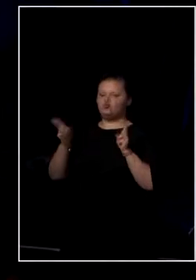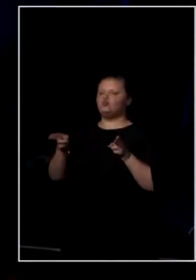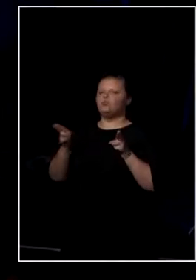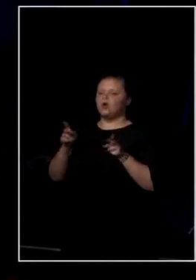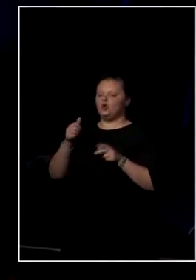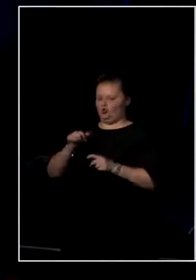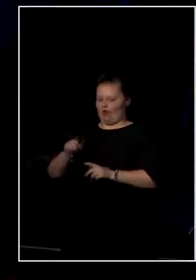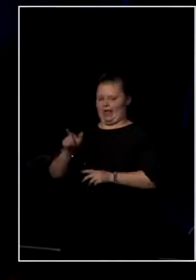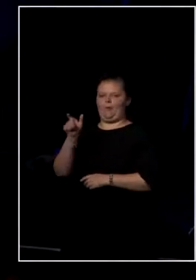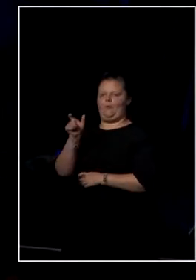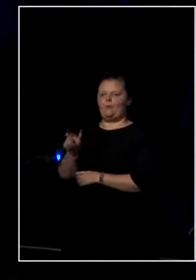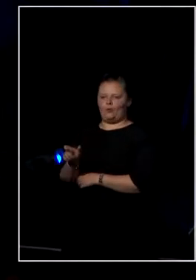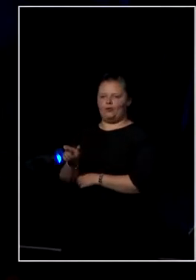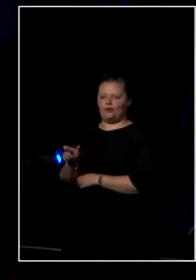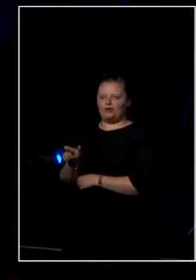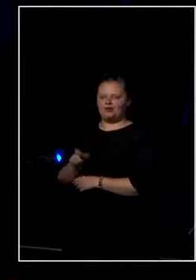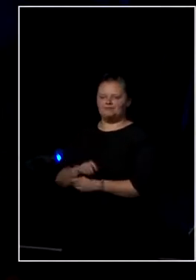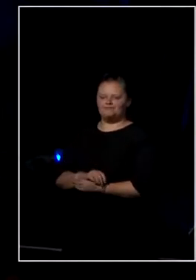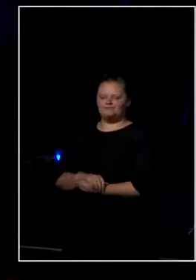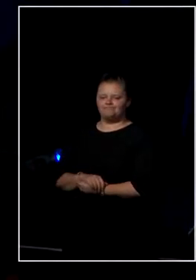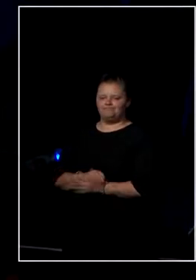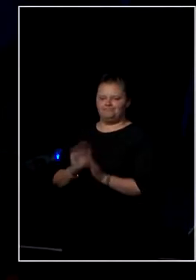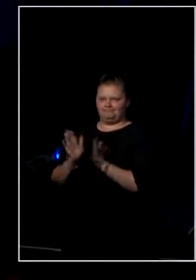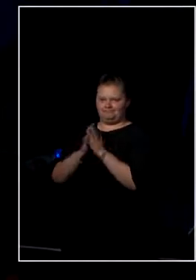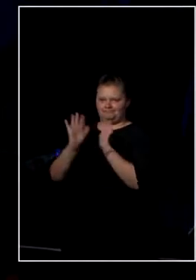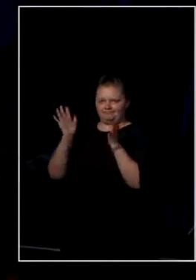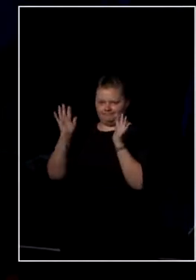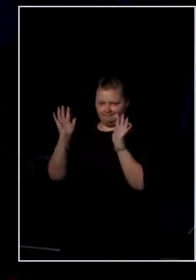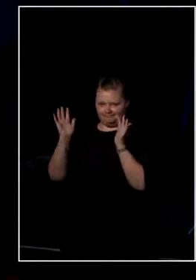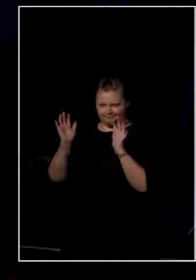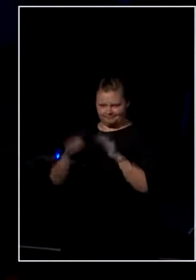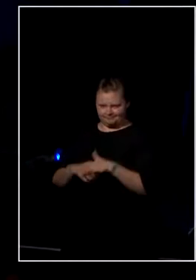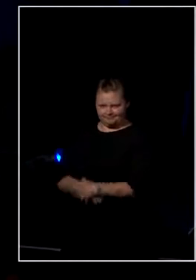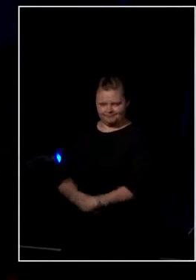word to apply to it here. Yeah.